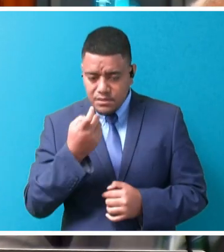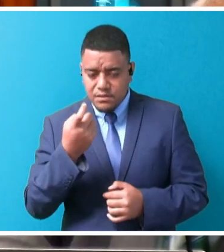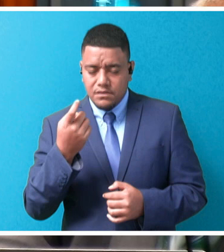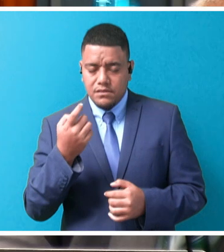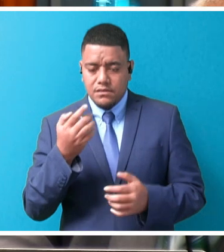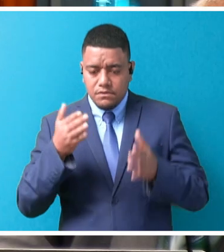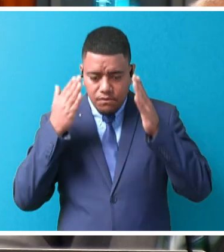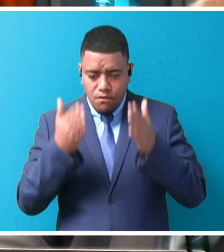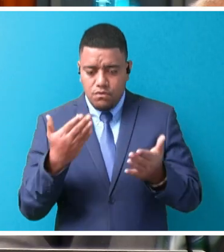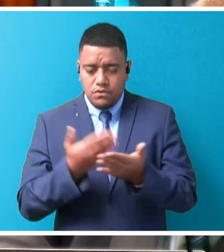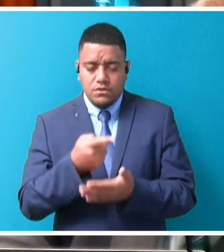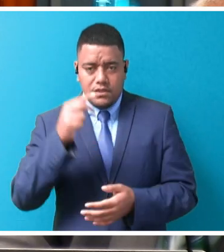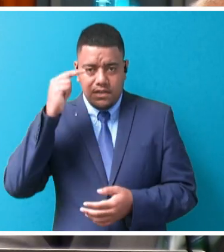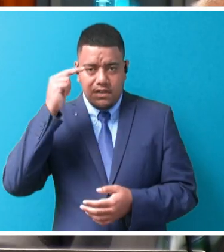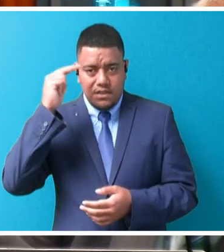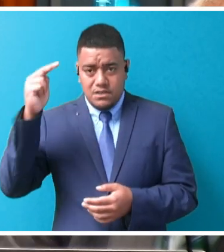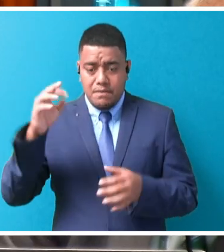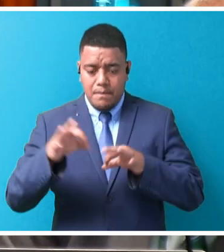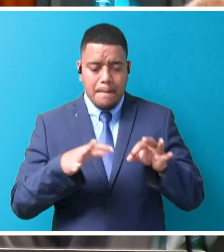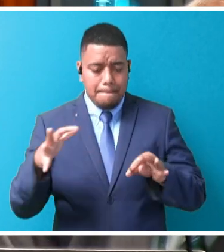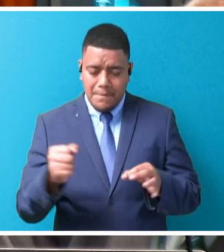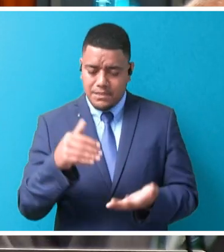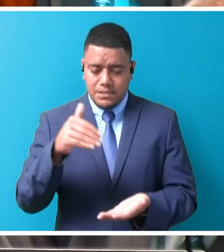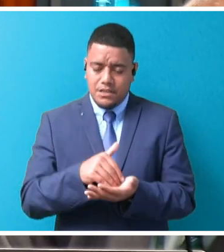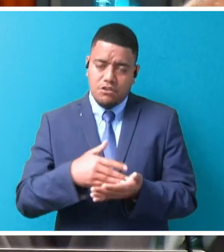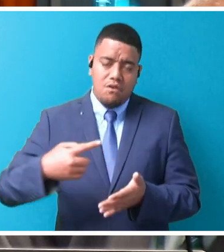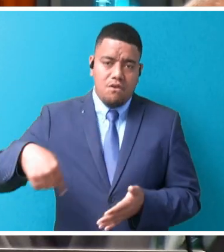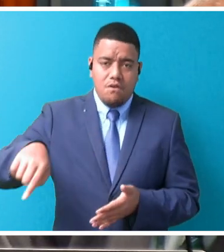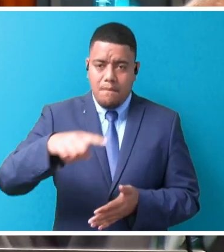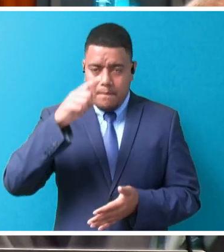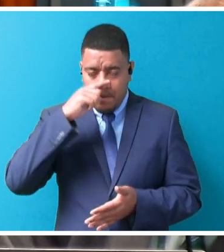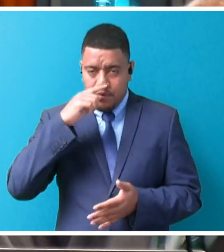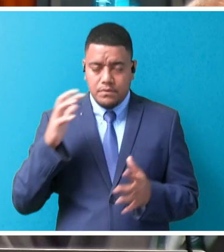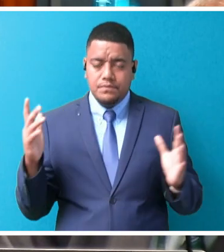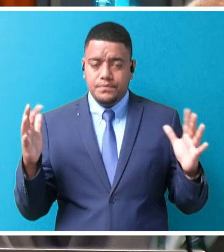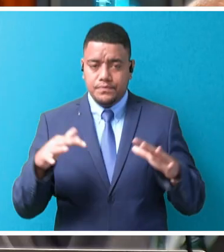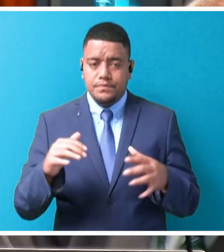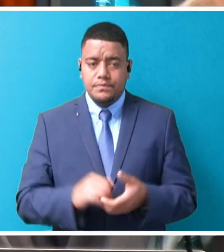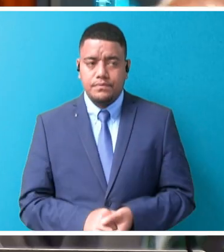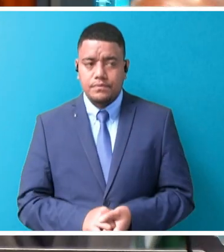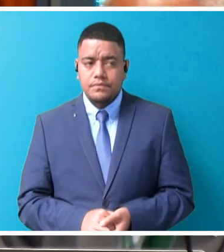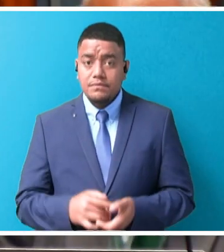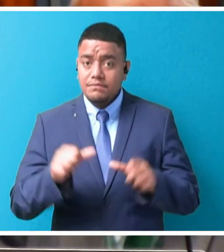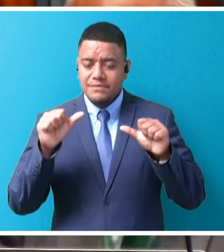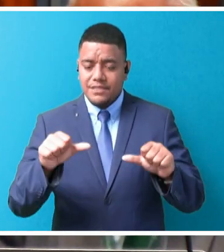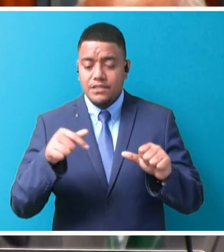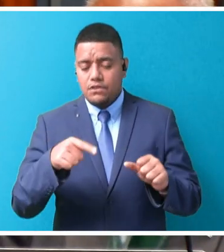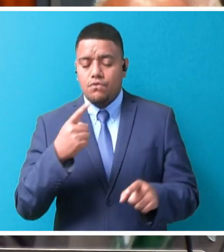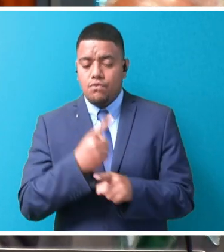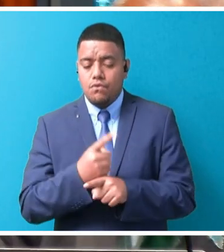peripheral to national planning. It must be central. Mr. Speaker, sir, His Excellency noted